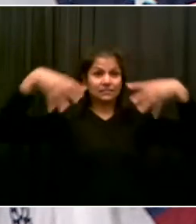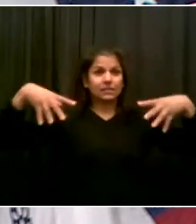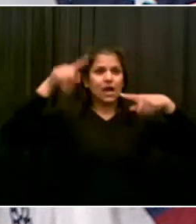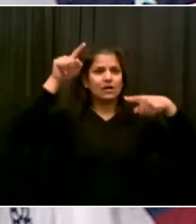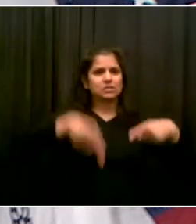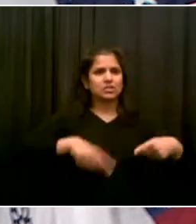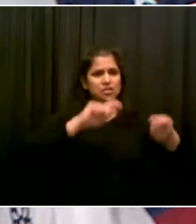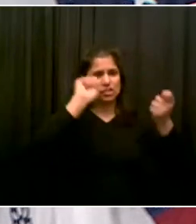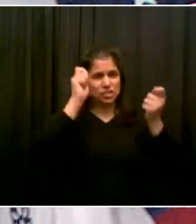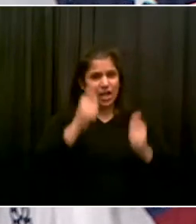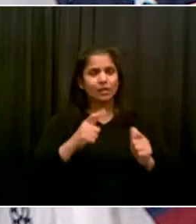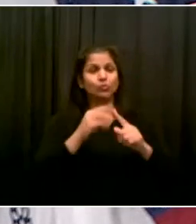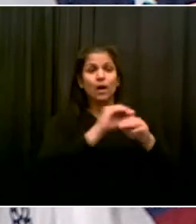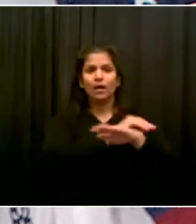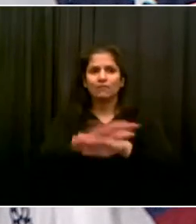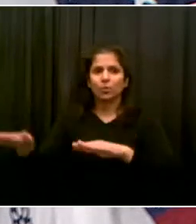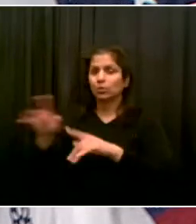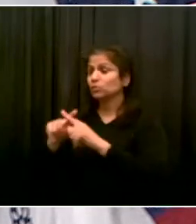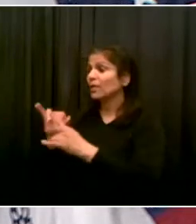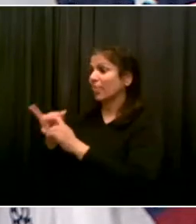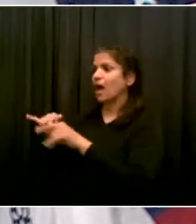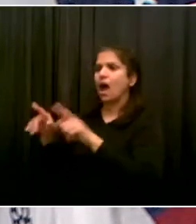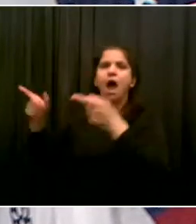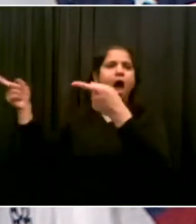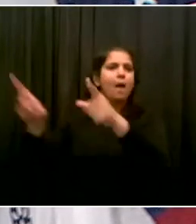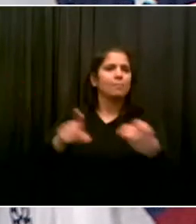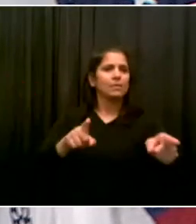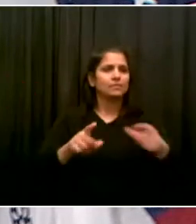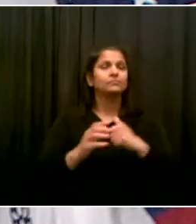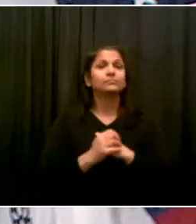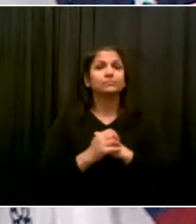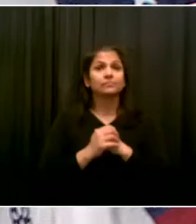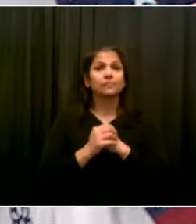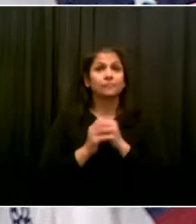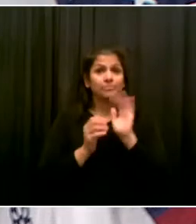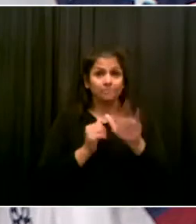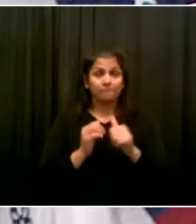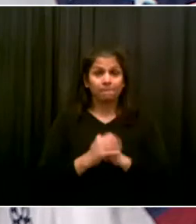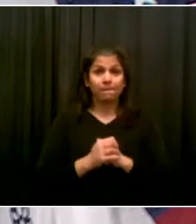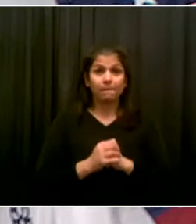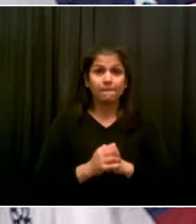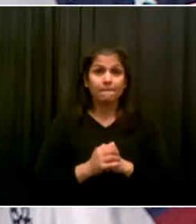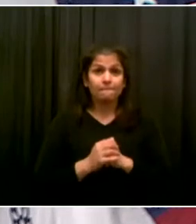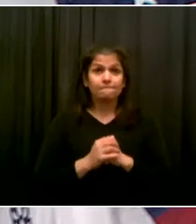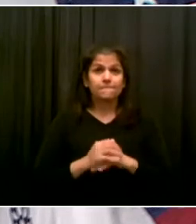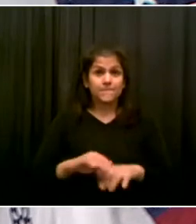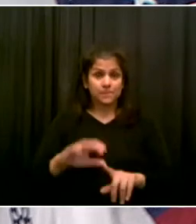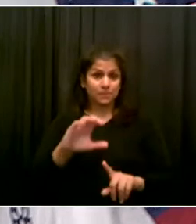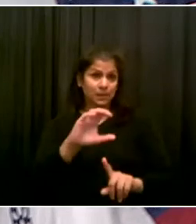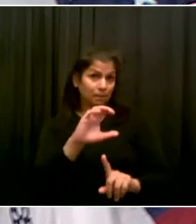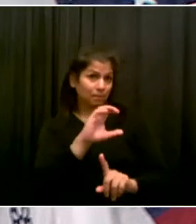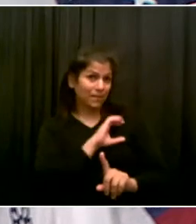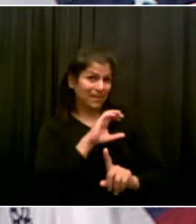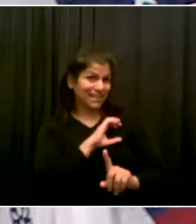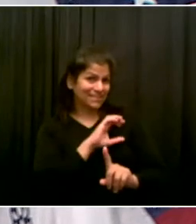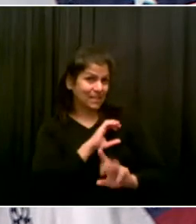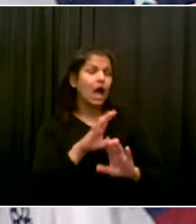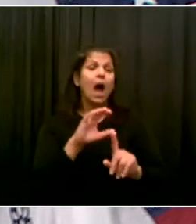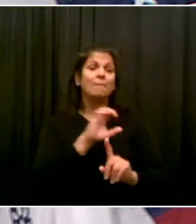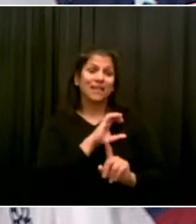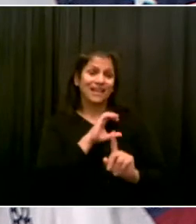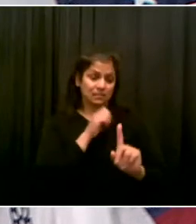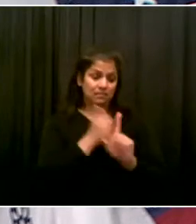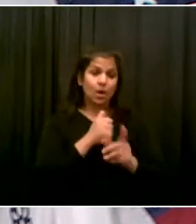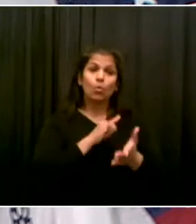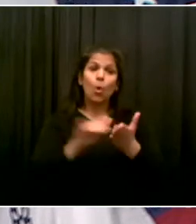I think what we're finding with policing is you have to stay at reform all the time. But if you do, it adds up. Just the fact